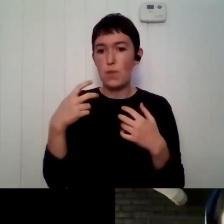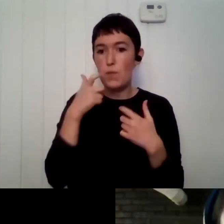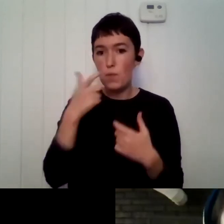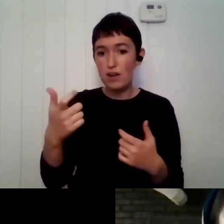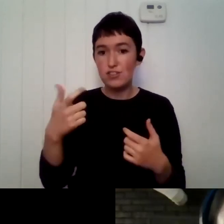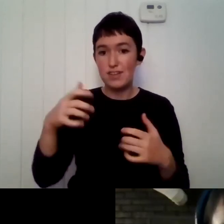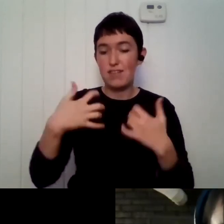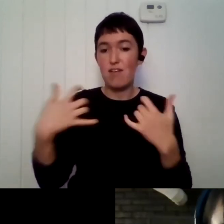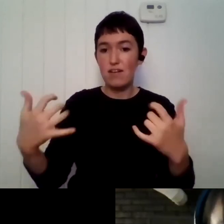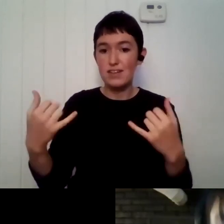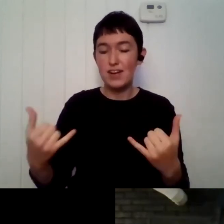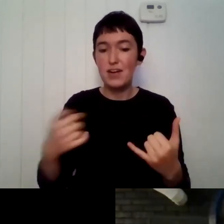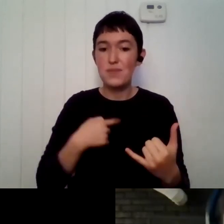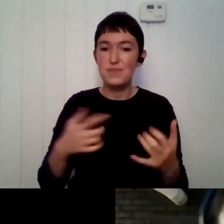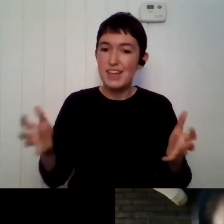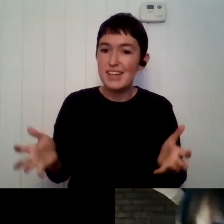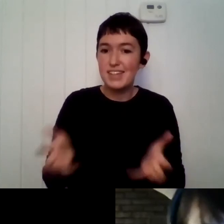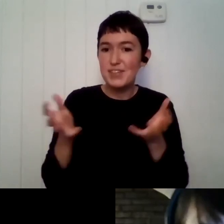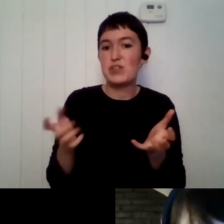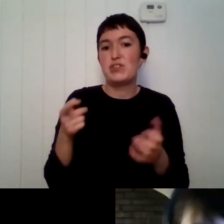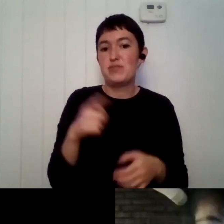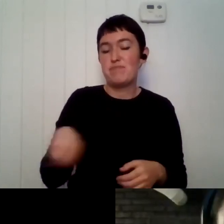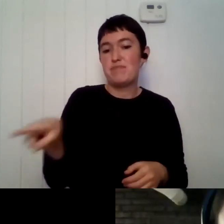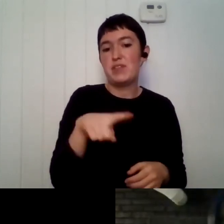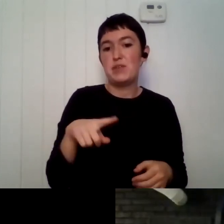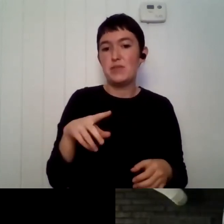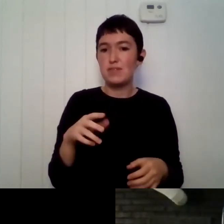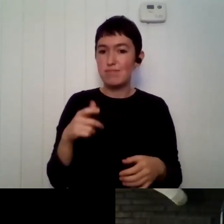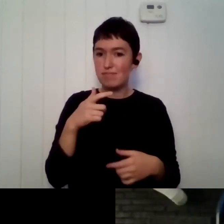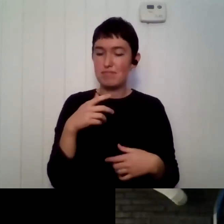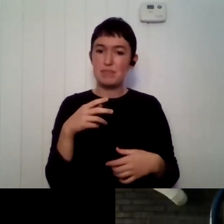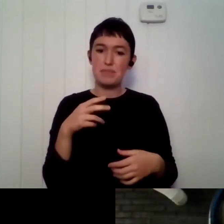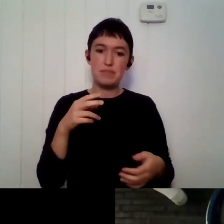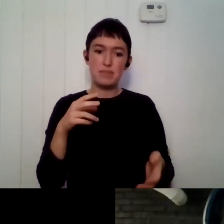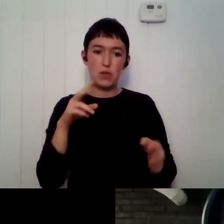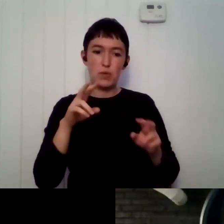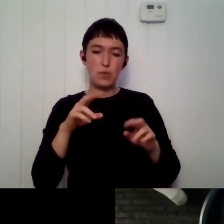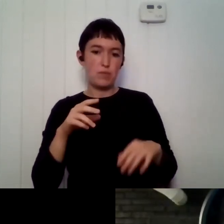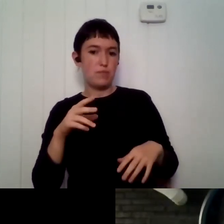would encourage lots of people to look into this if they think it's something they're interested in.